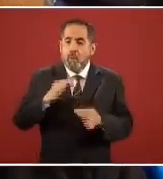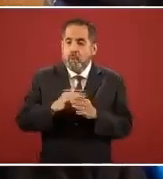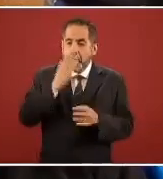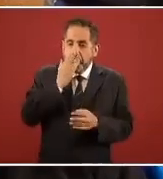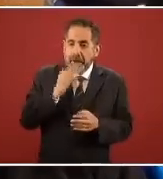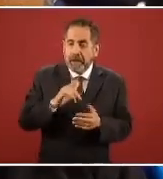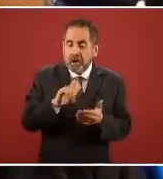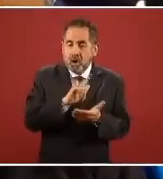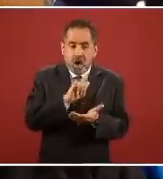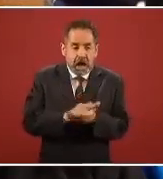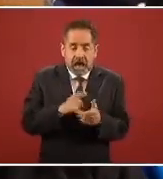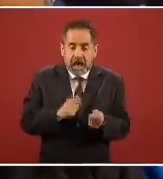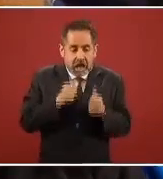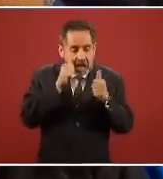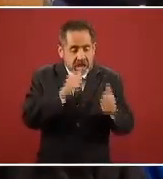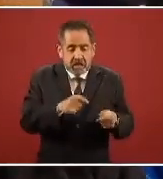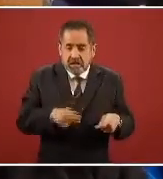realmente